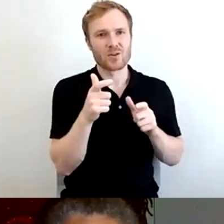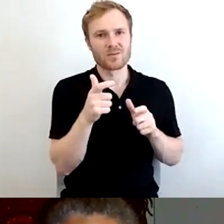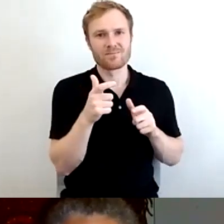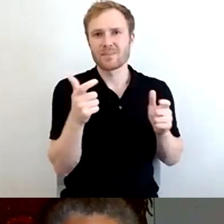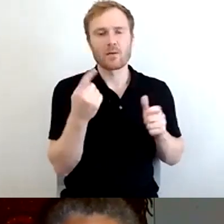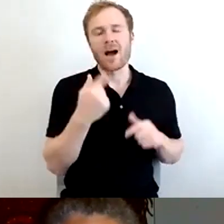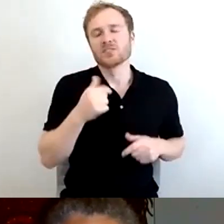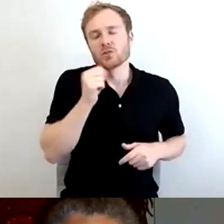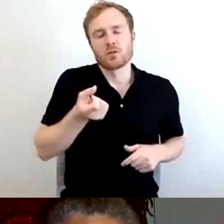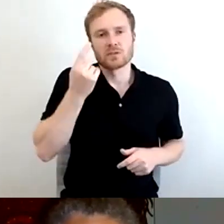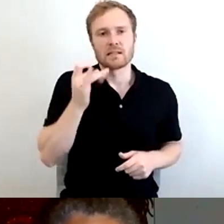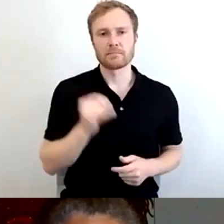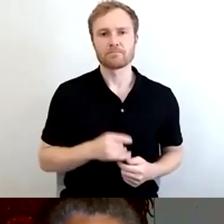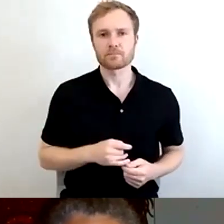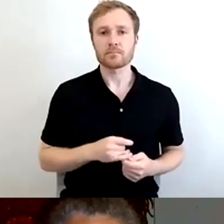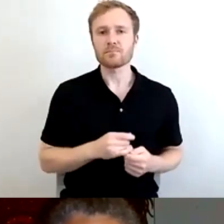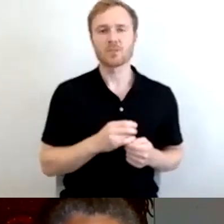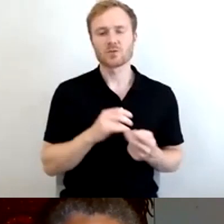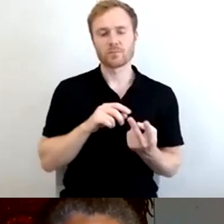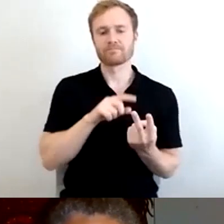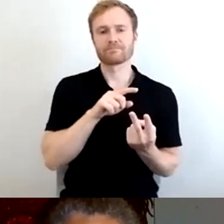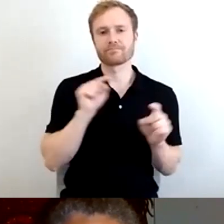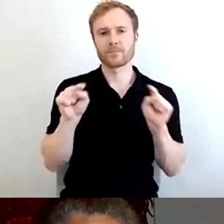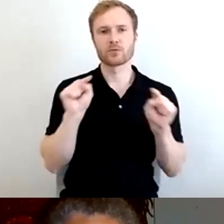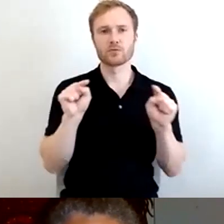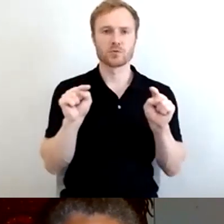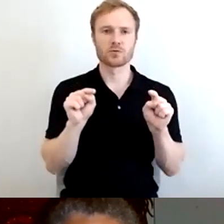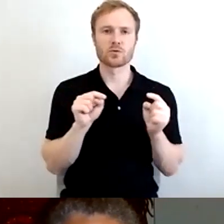don't understand it. So those are like the two